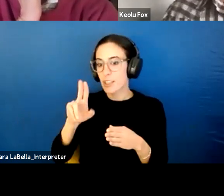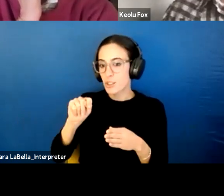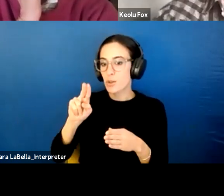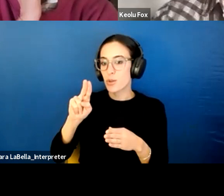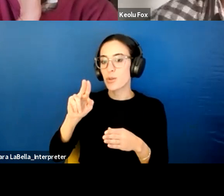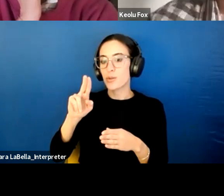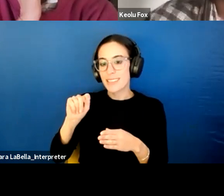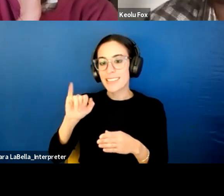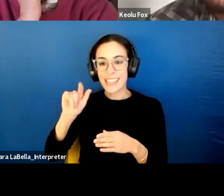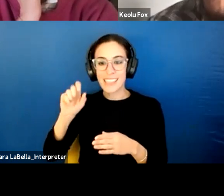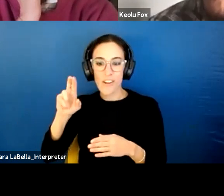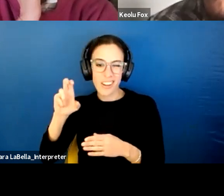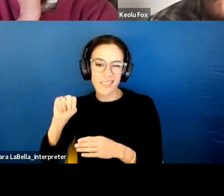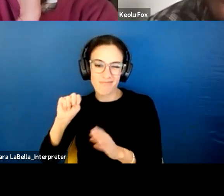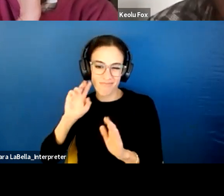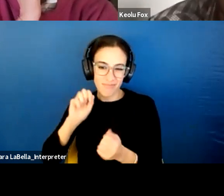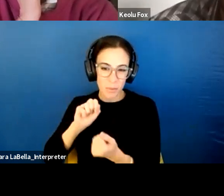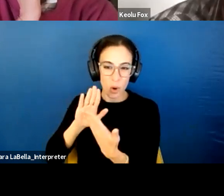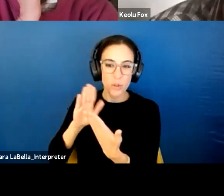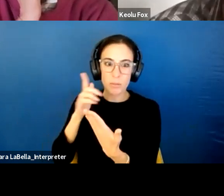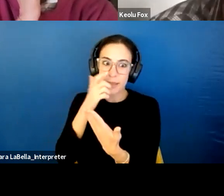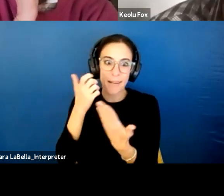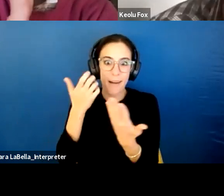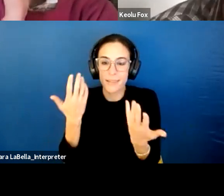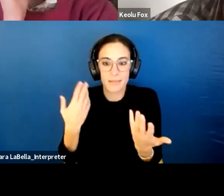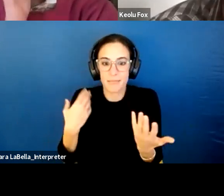the scale or the scope of the problems you're trying to solve,